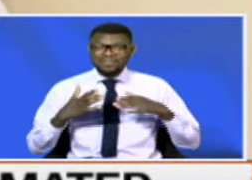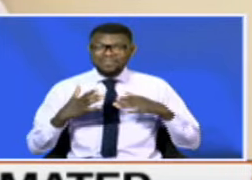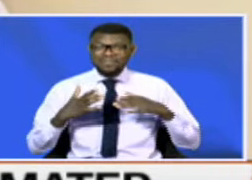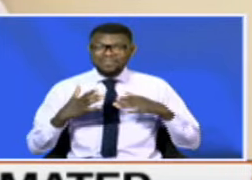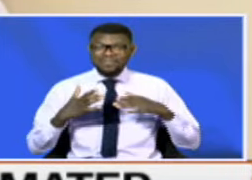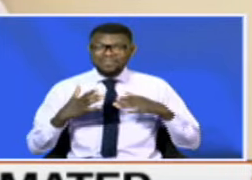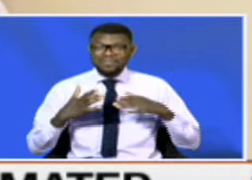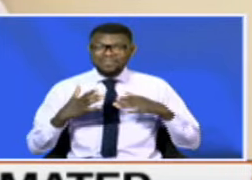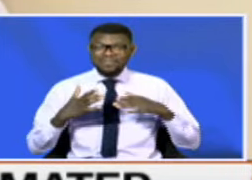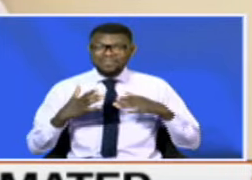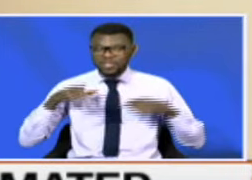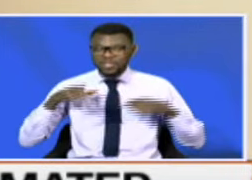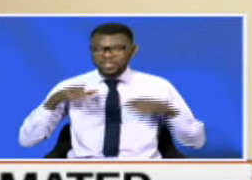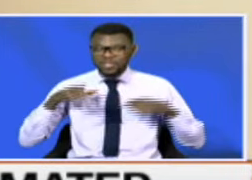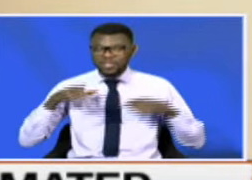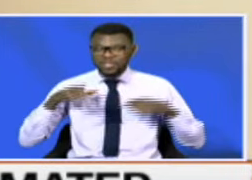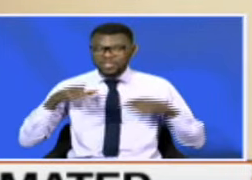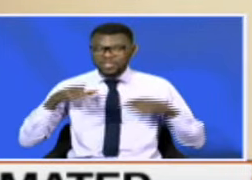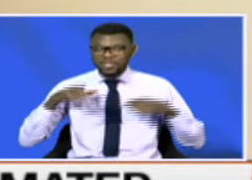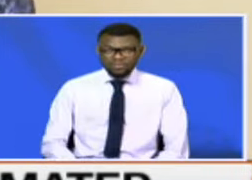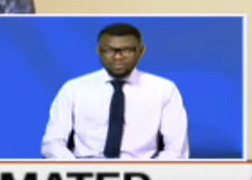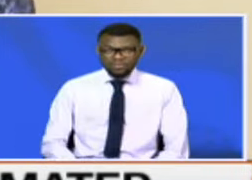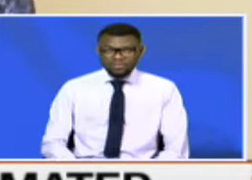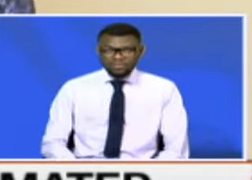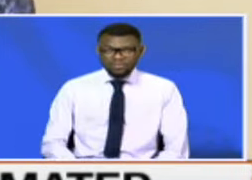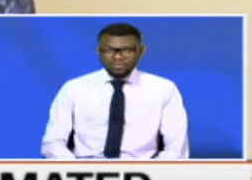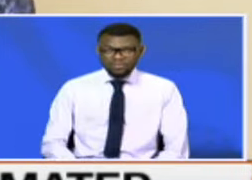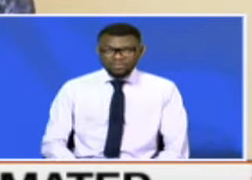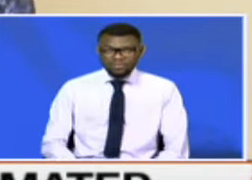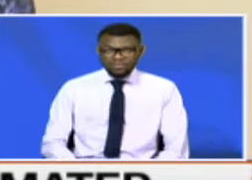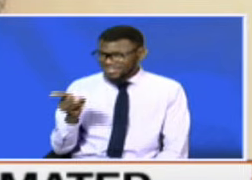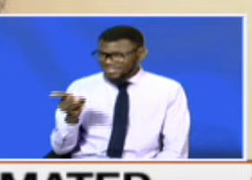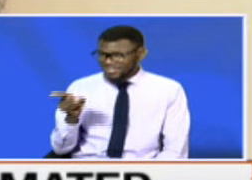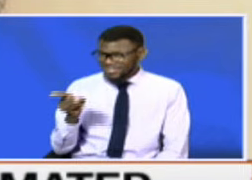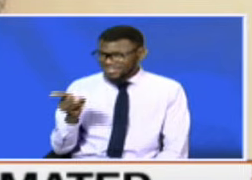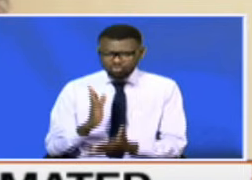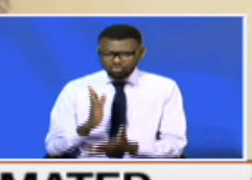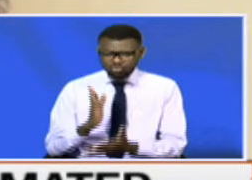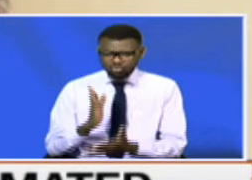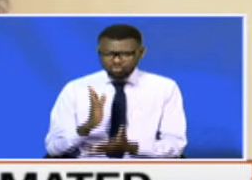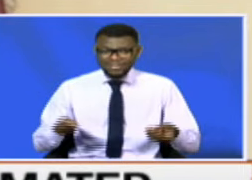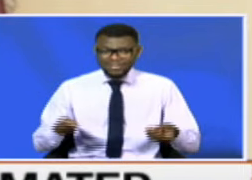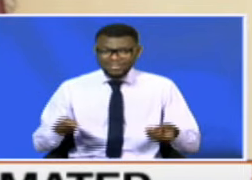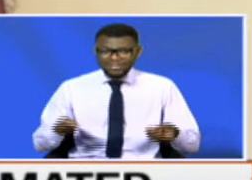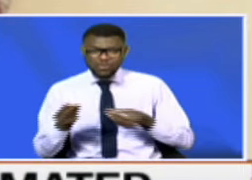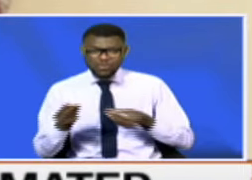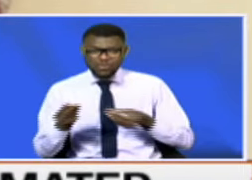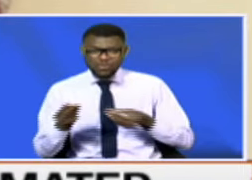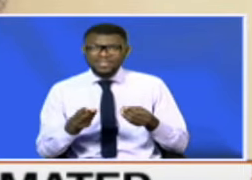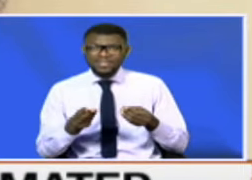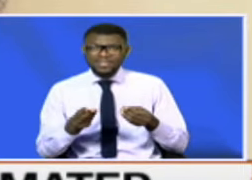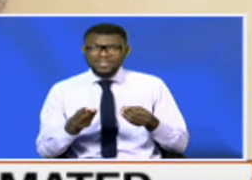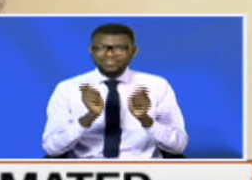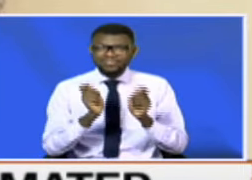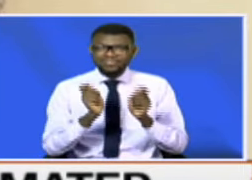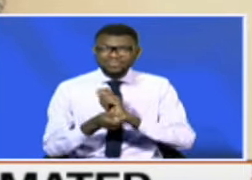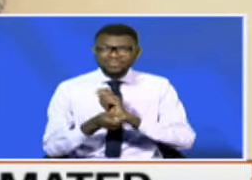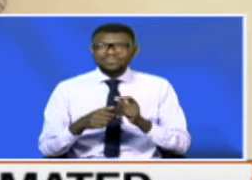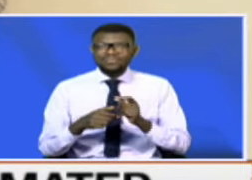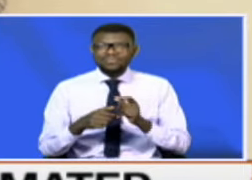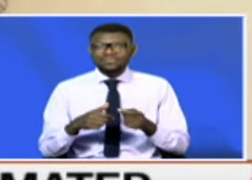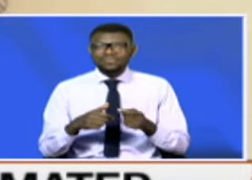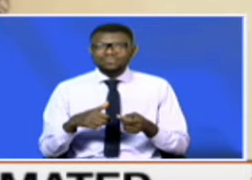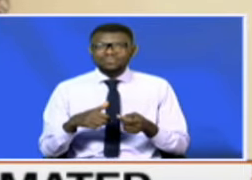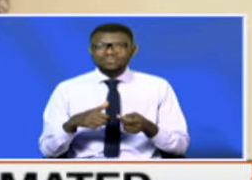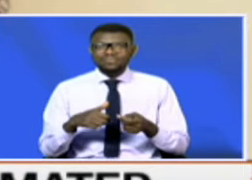Mombasa. Hasuu was basically helping this economy by paying his taxes and